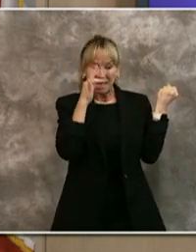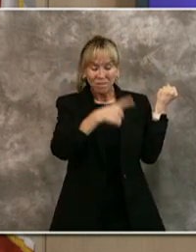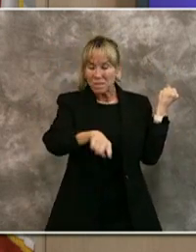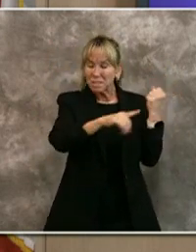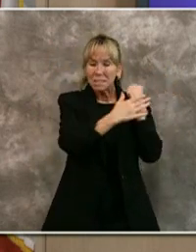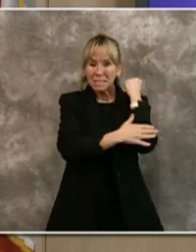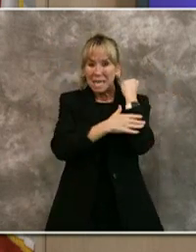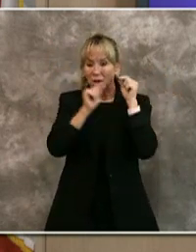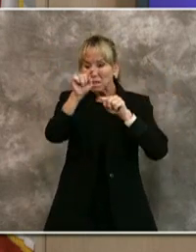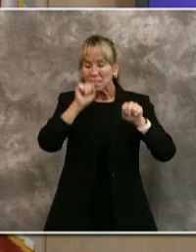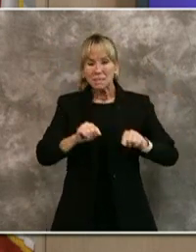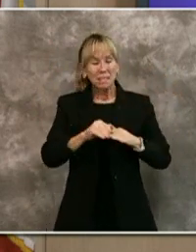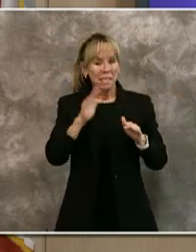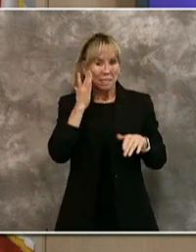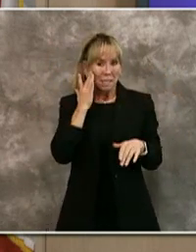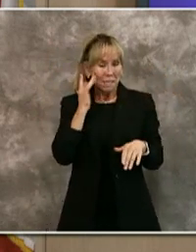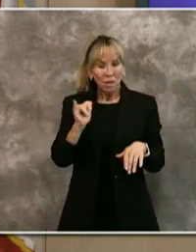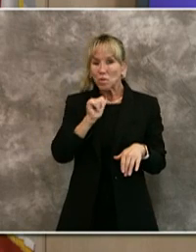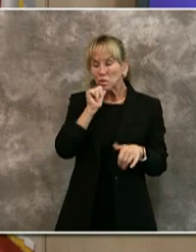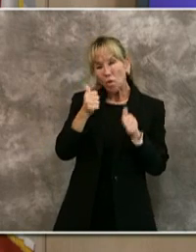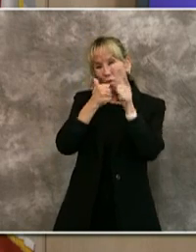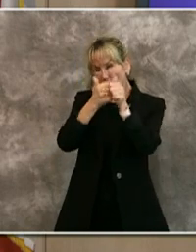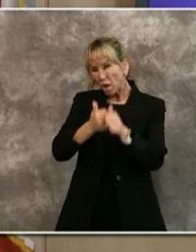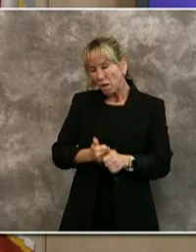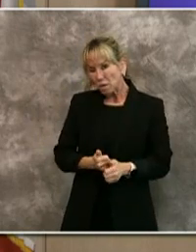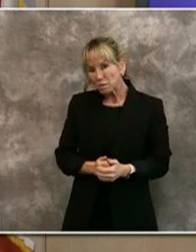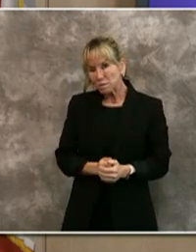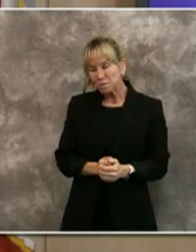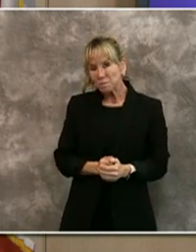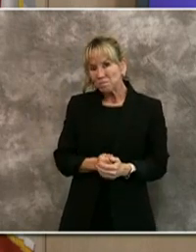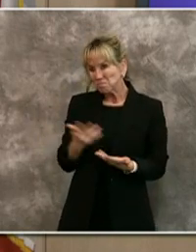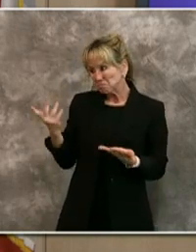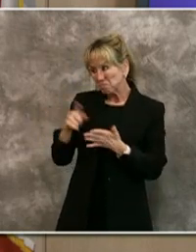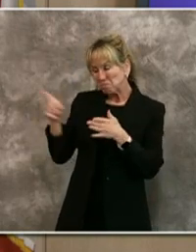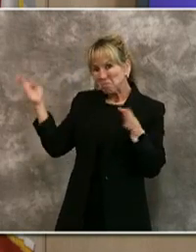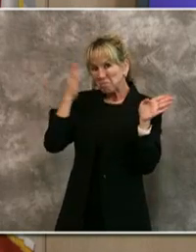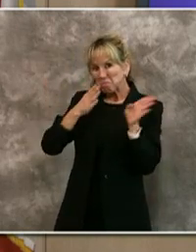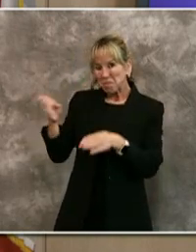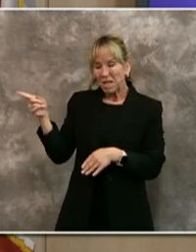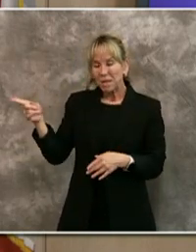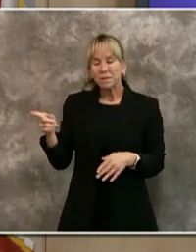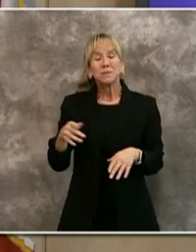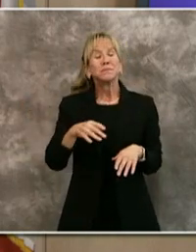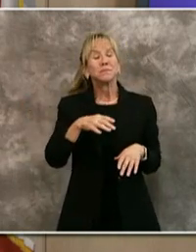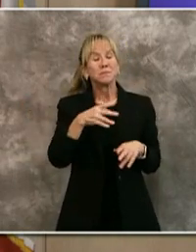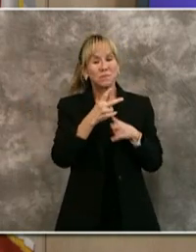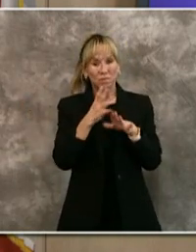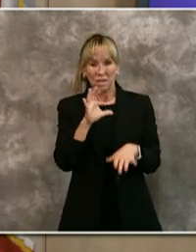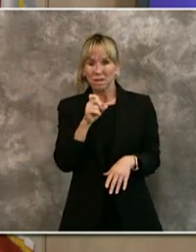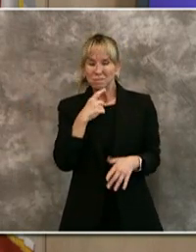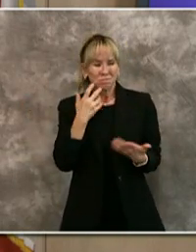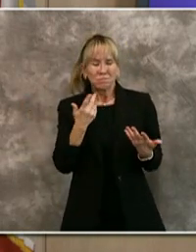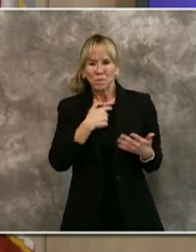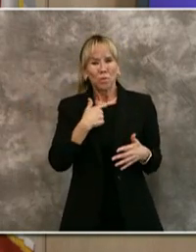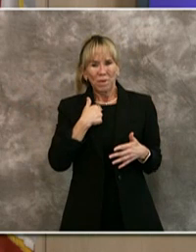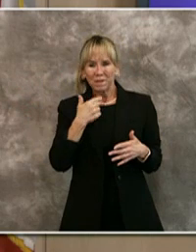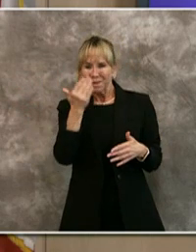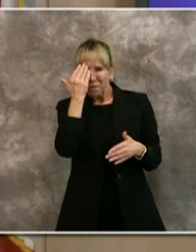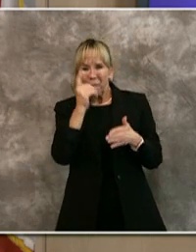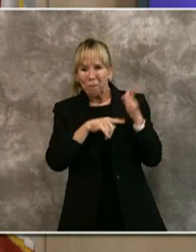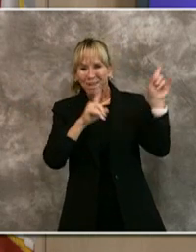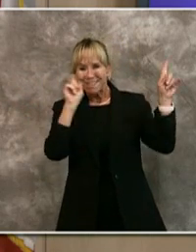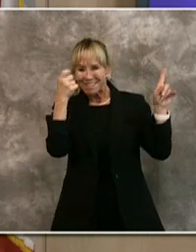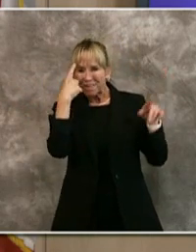a result of what the governor said today. Well, I think we're well aware of what the governor has said, and I think we're doing everything we can to encourage